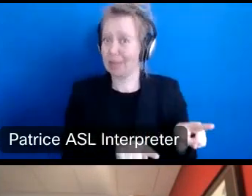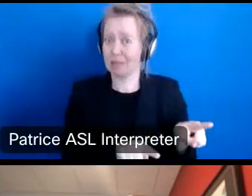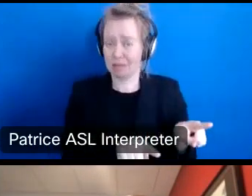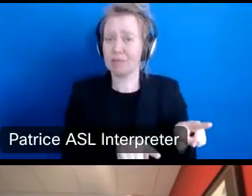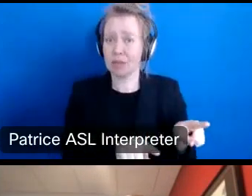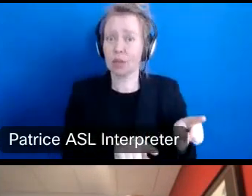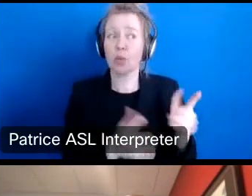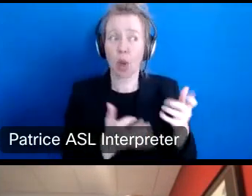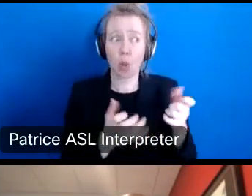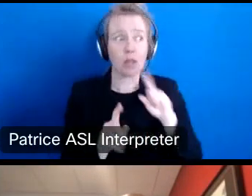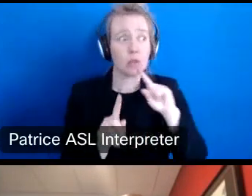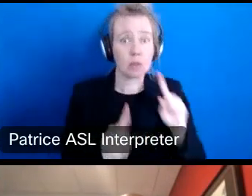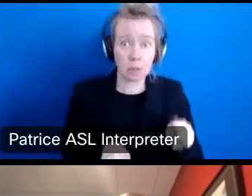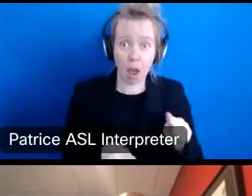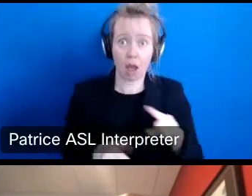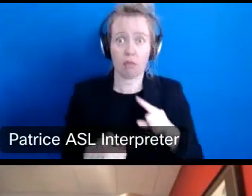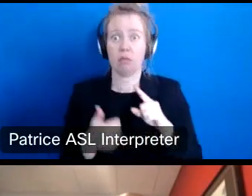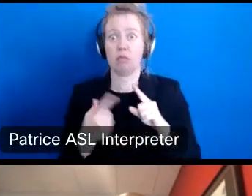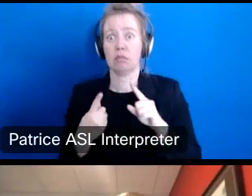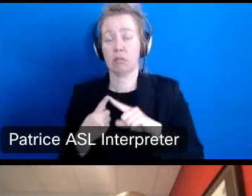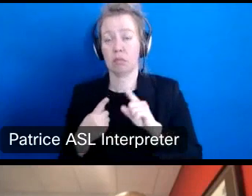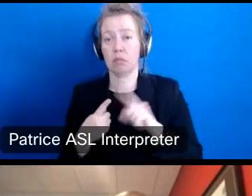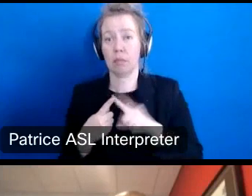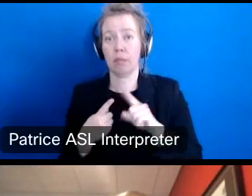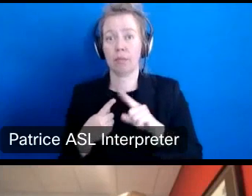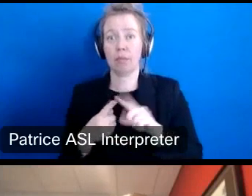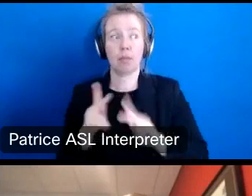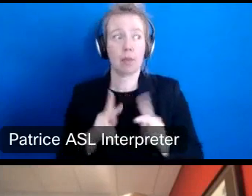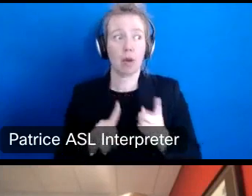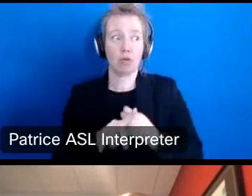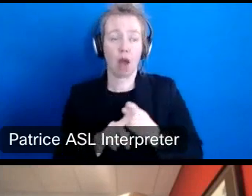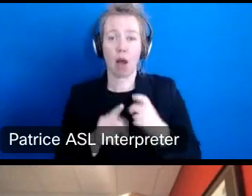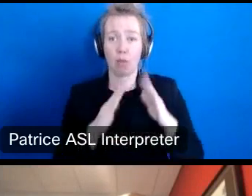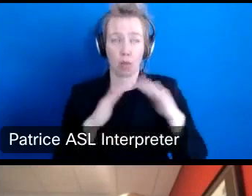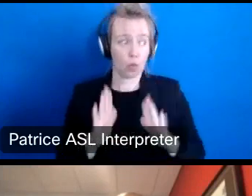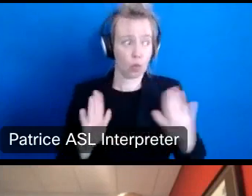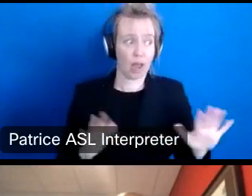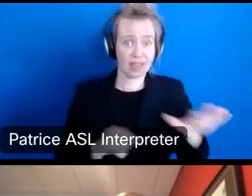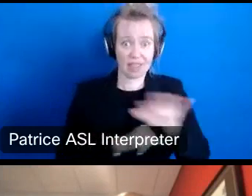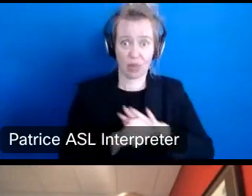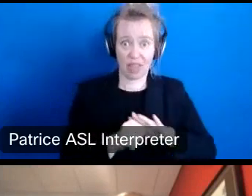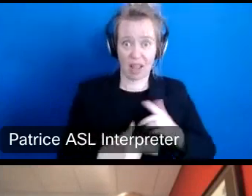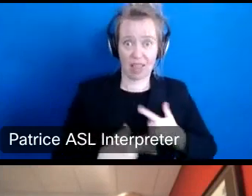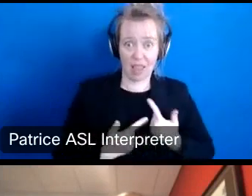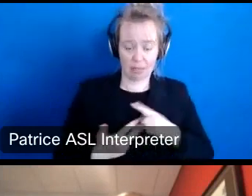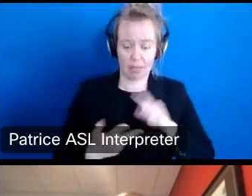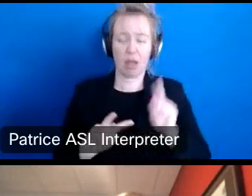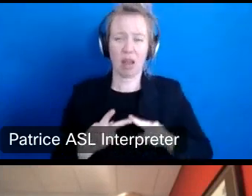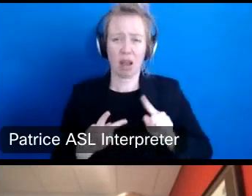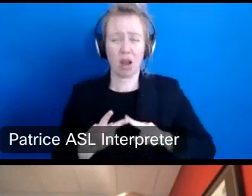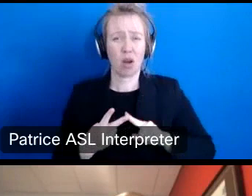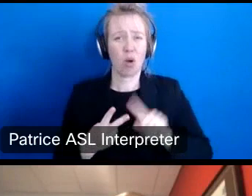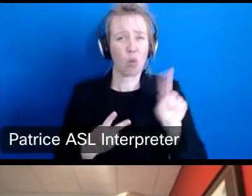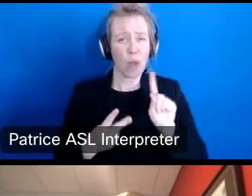being responsive to, one, the inputs that are coming in from residents, but we're also being responsive to where the data is showing where actually